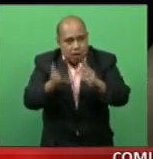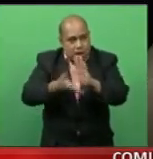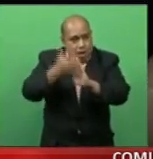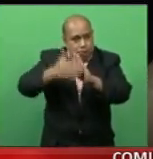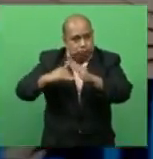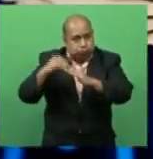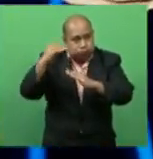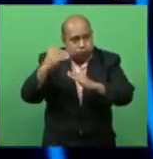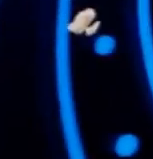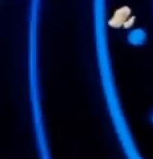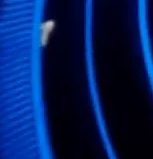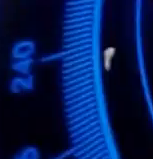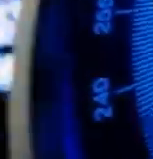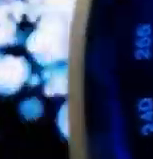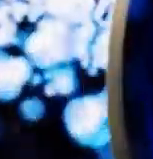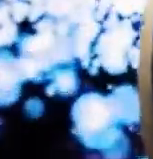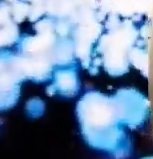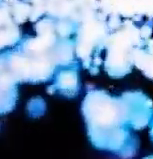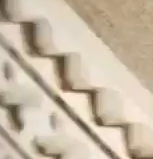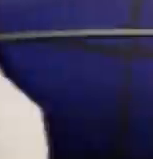us.